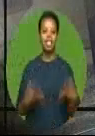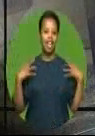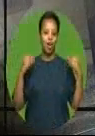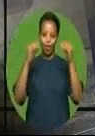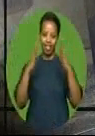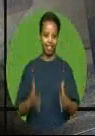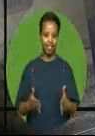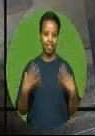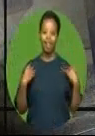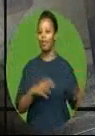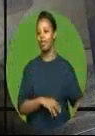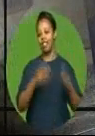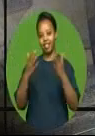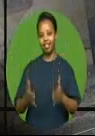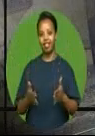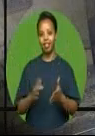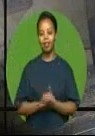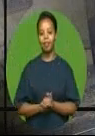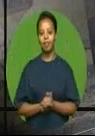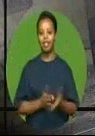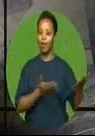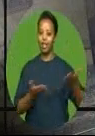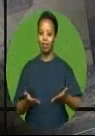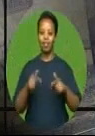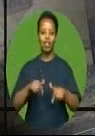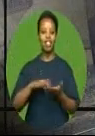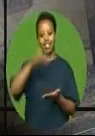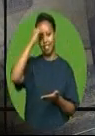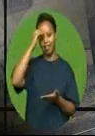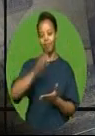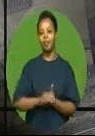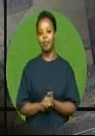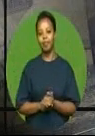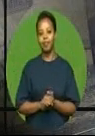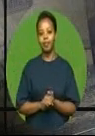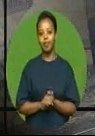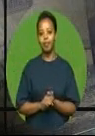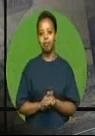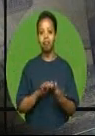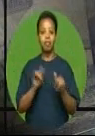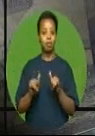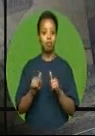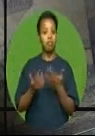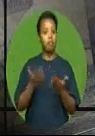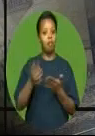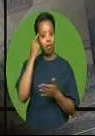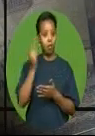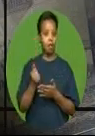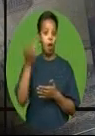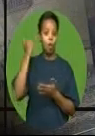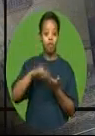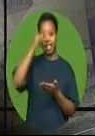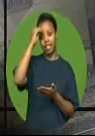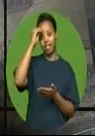Hello teacher, hello students, welcome to today's lesson. As you may remember, in our